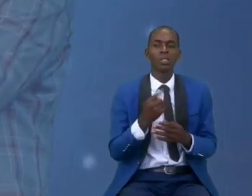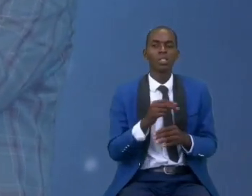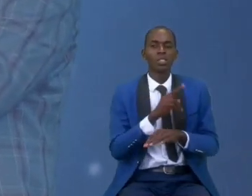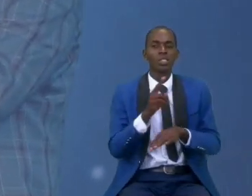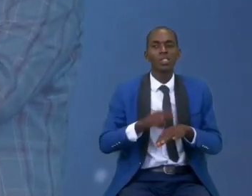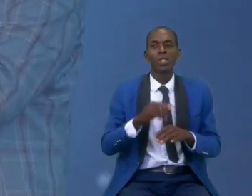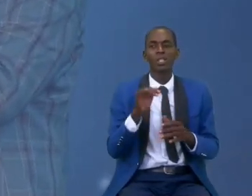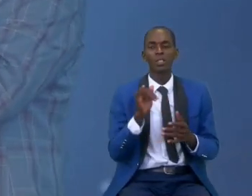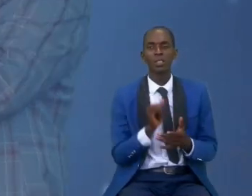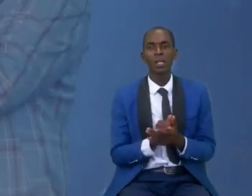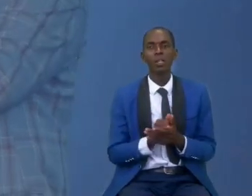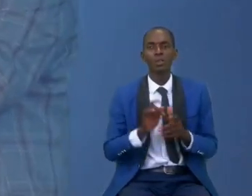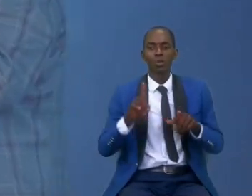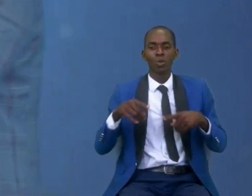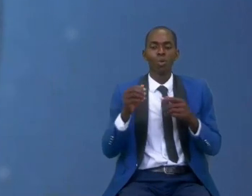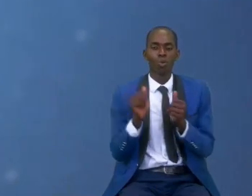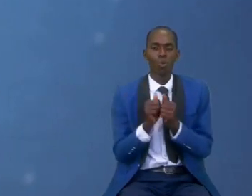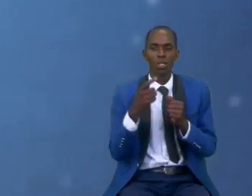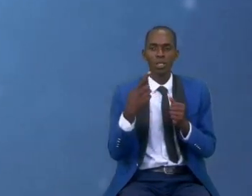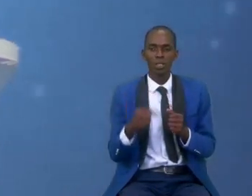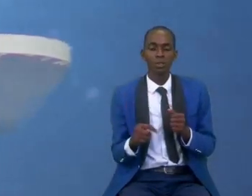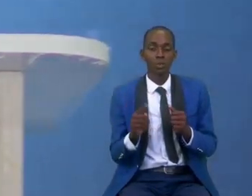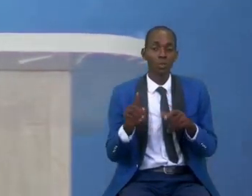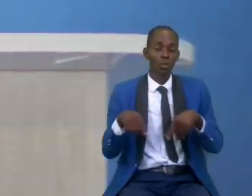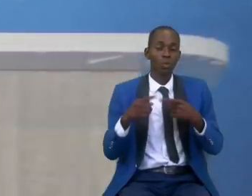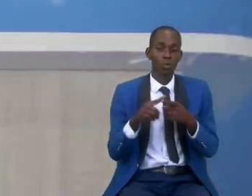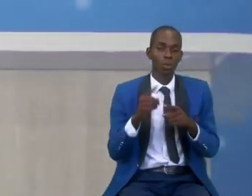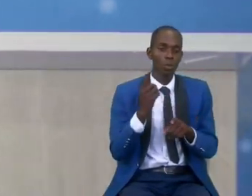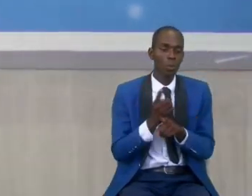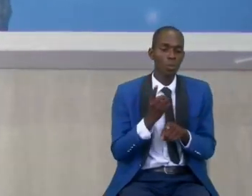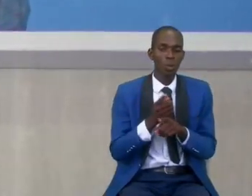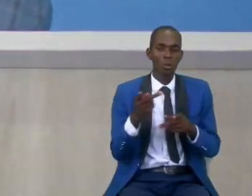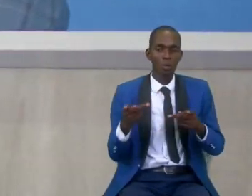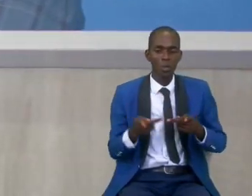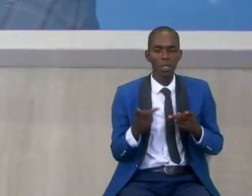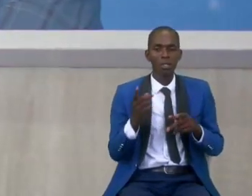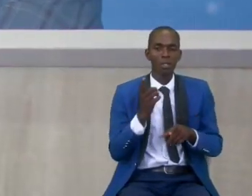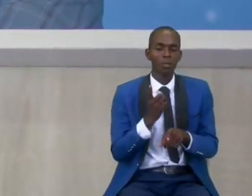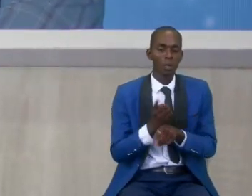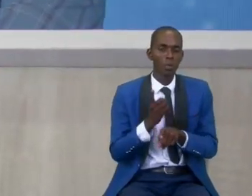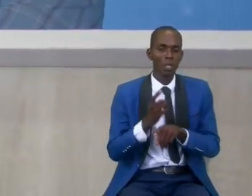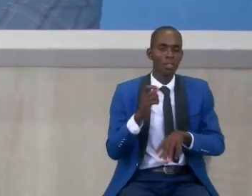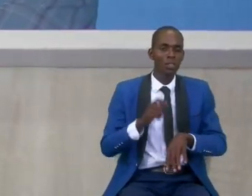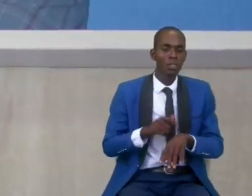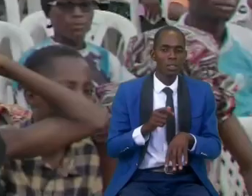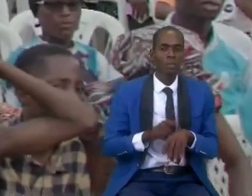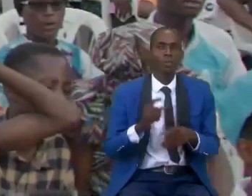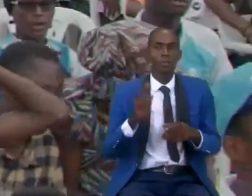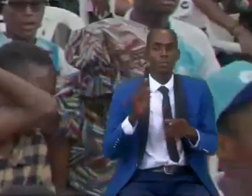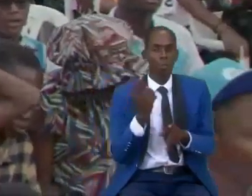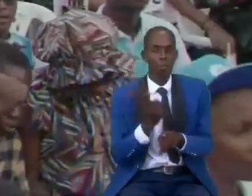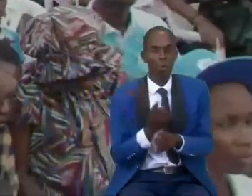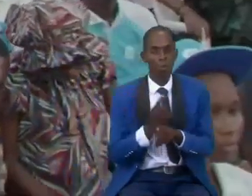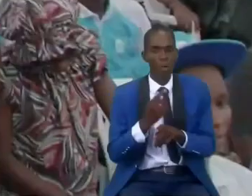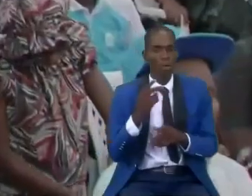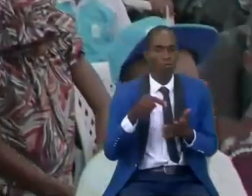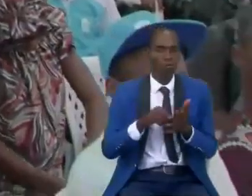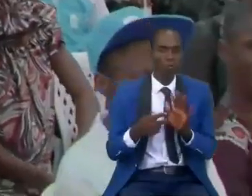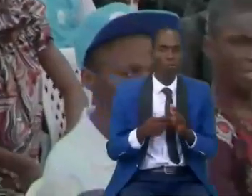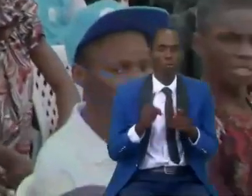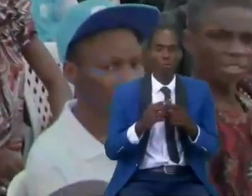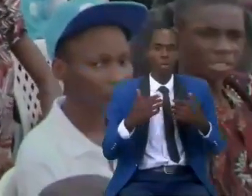right time for the right purpose to have the goodness of God in your life. Yeah.